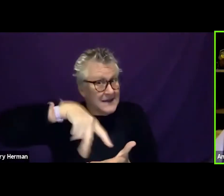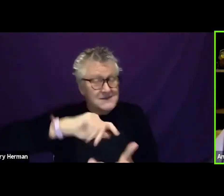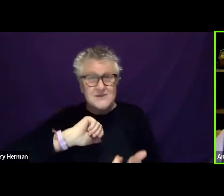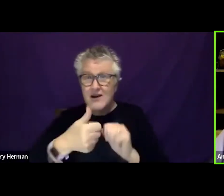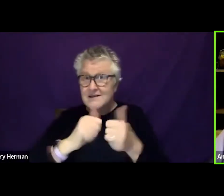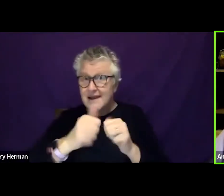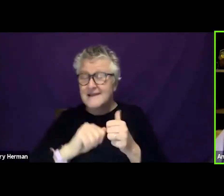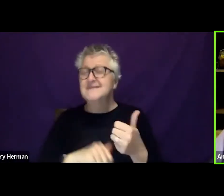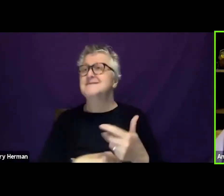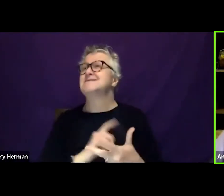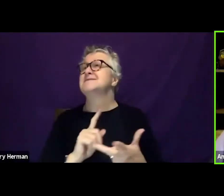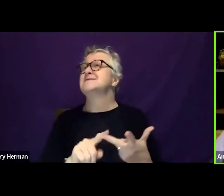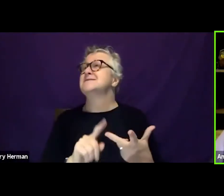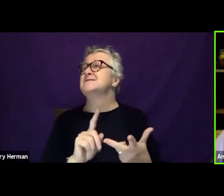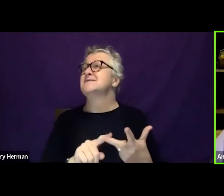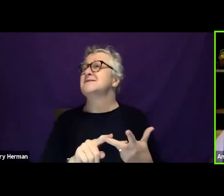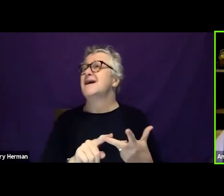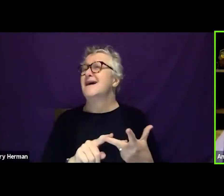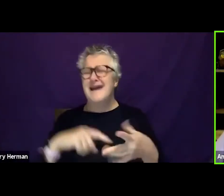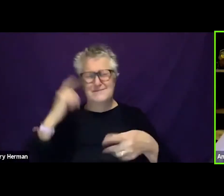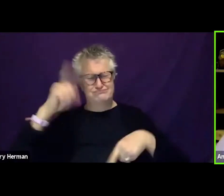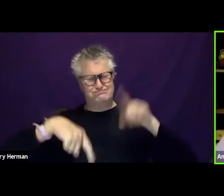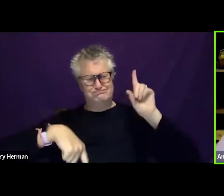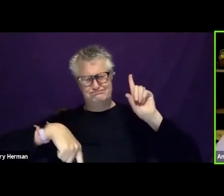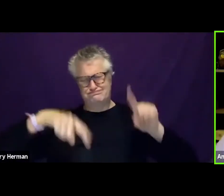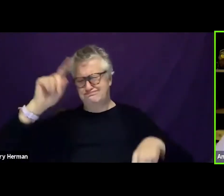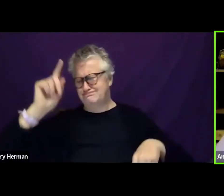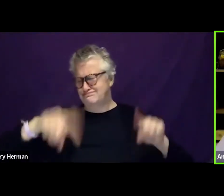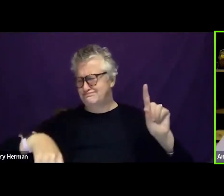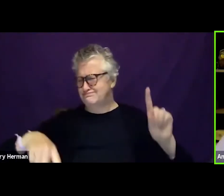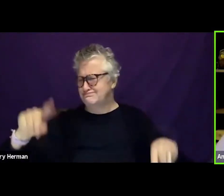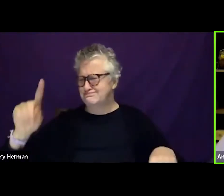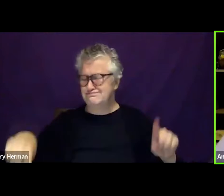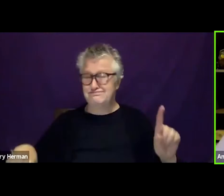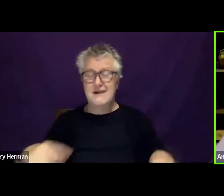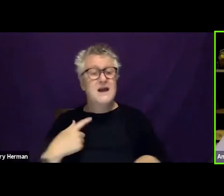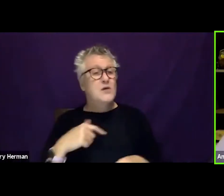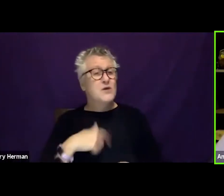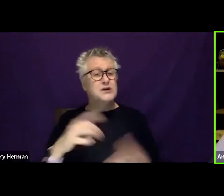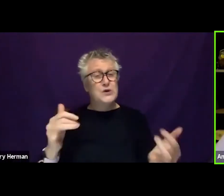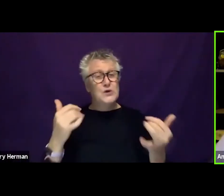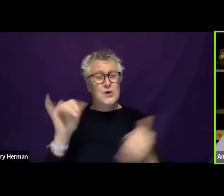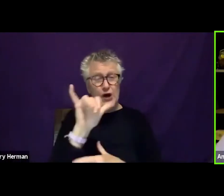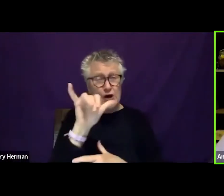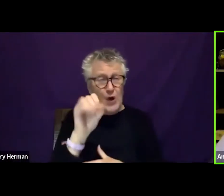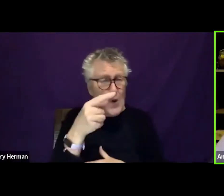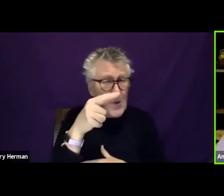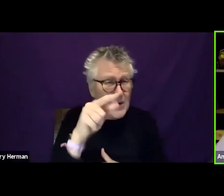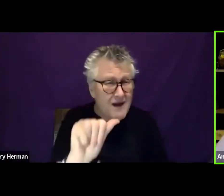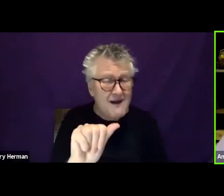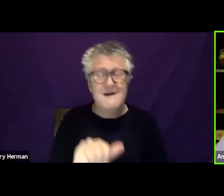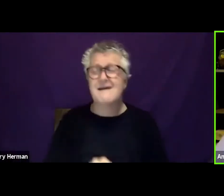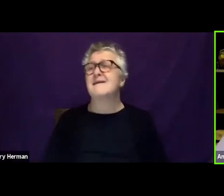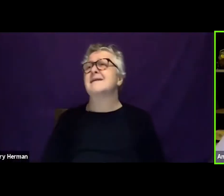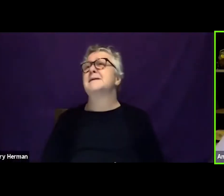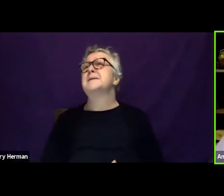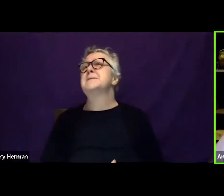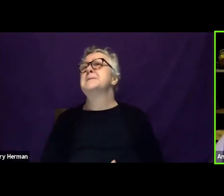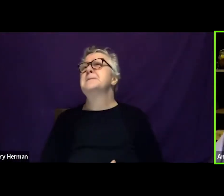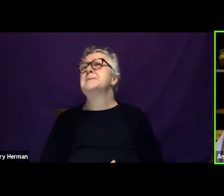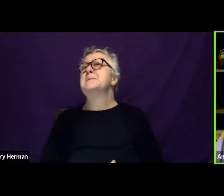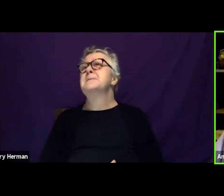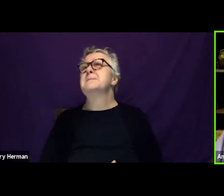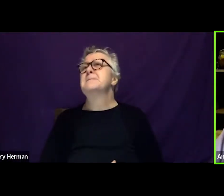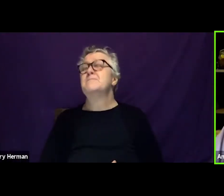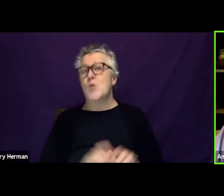done all sorts. We're going to do yoga. We have done a